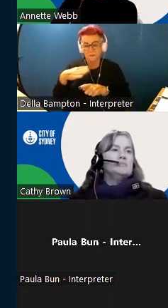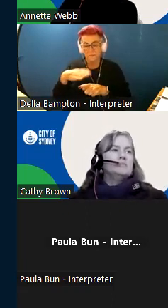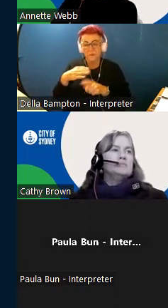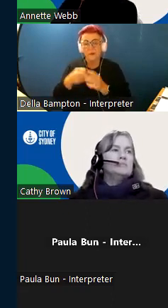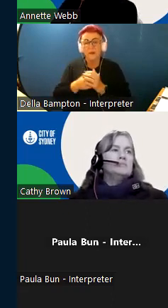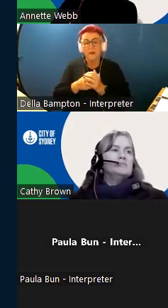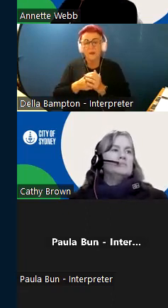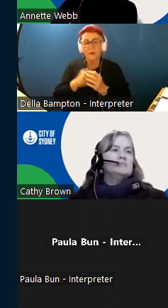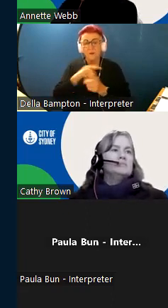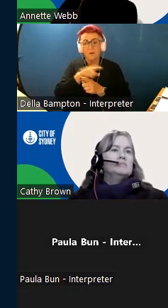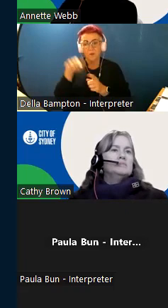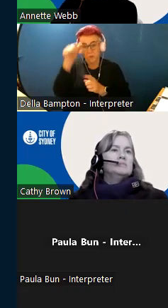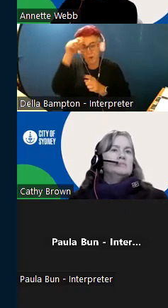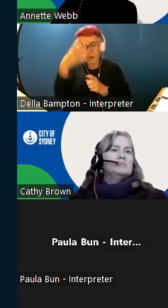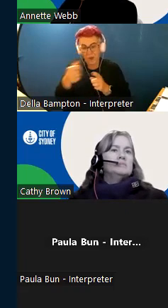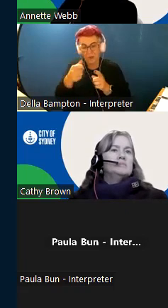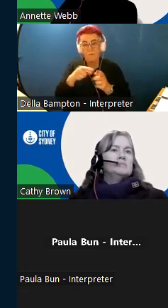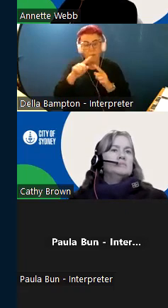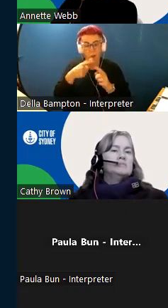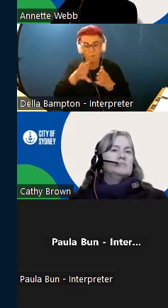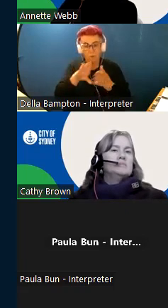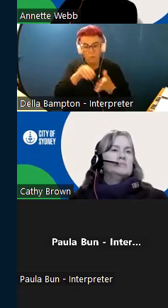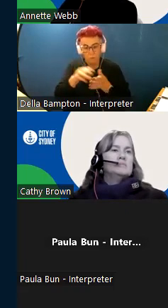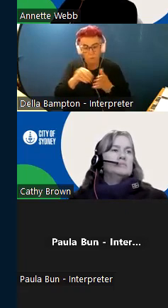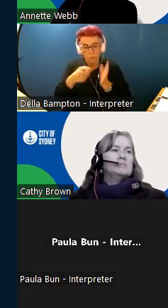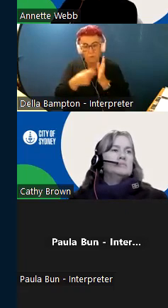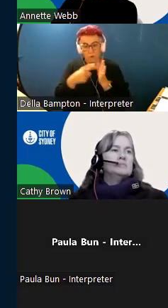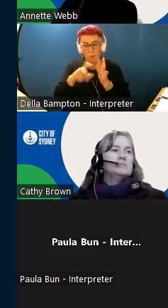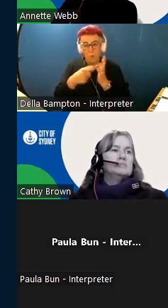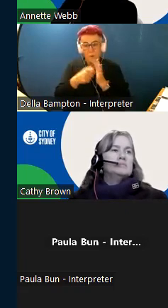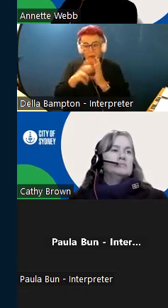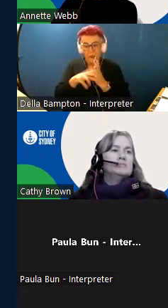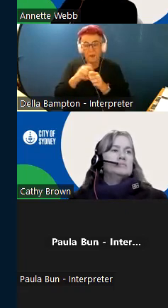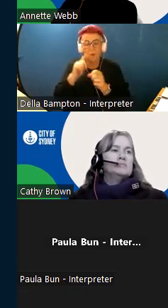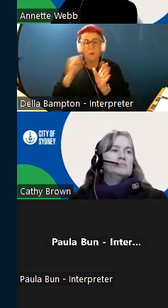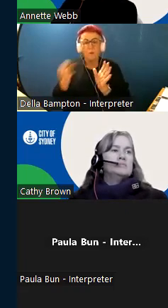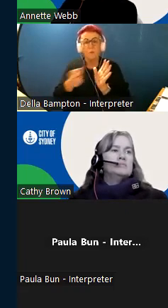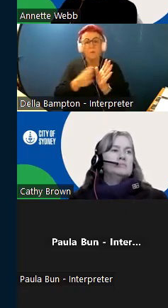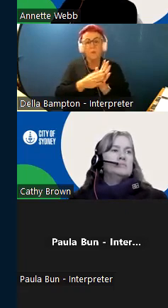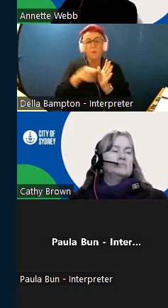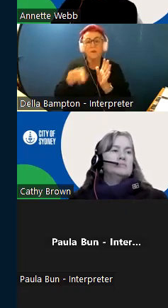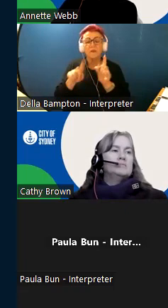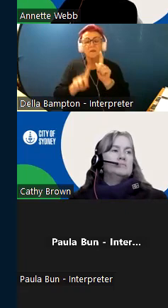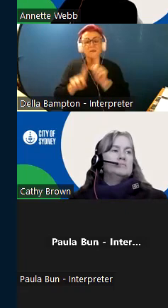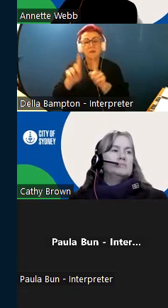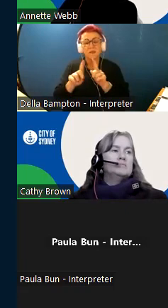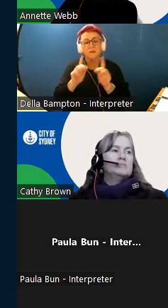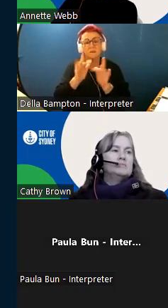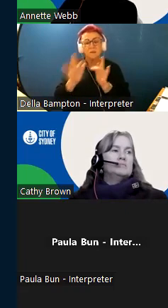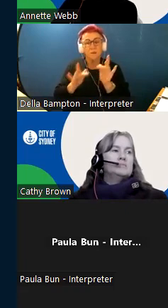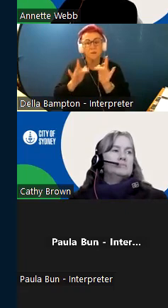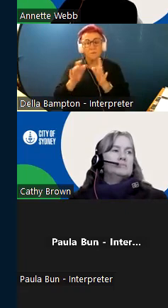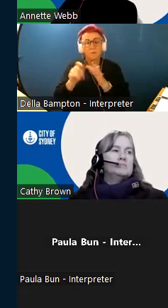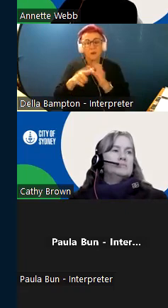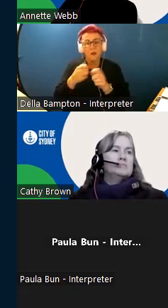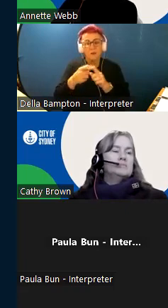As you know, this is being recorded, and we're going to make this recording available on the City's webpage for you to visit after today's session. And you